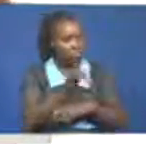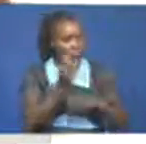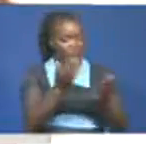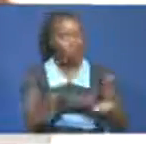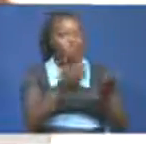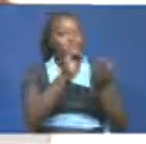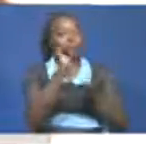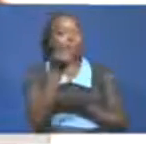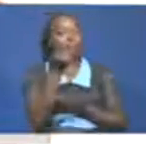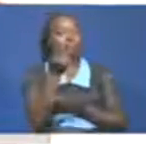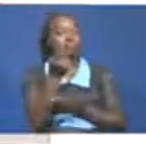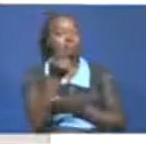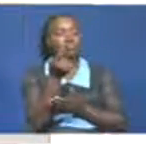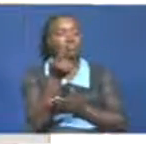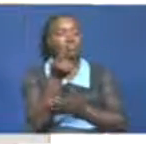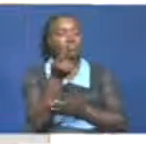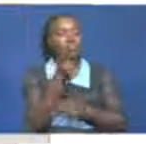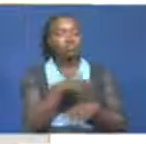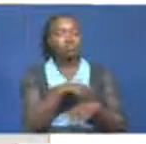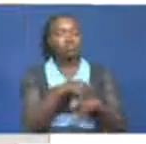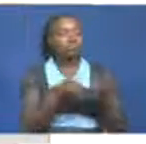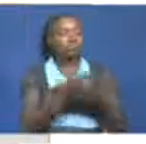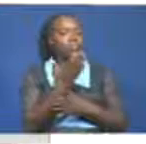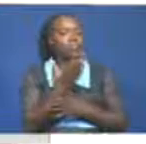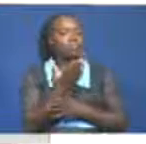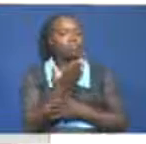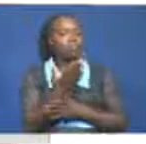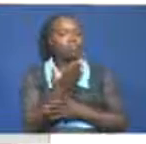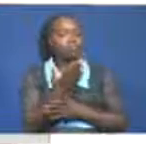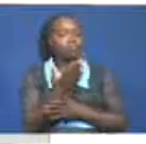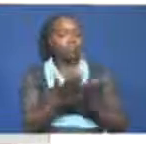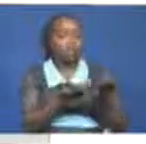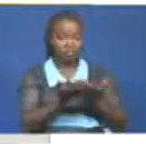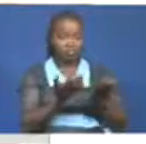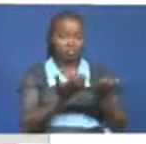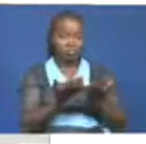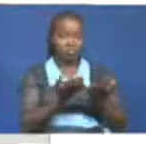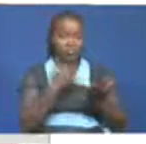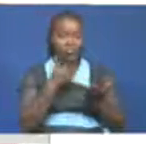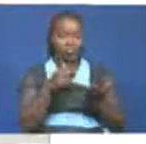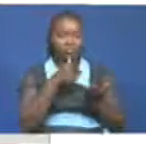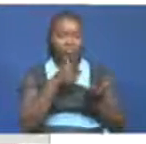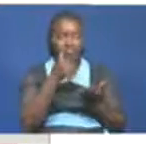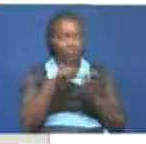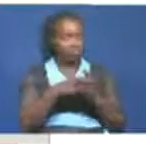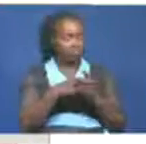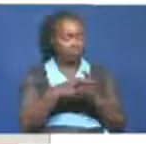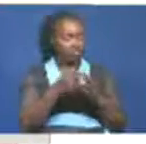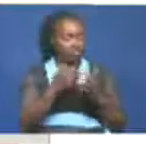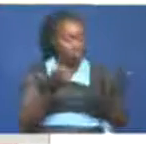Kenya's when it comes to growing this trade. Maybe you can tell us, where can we start as Kenya to ensure